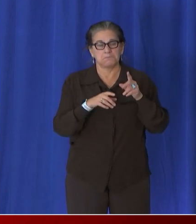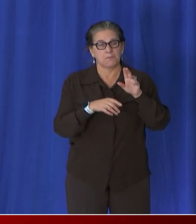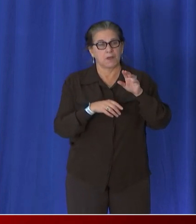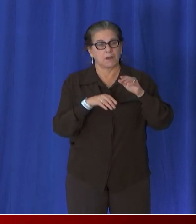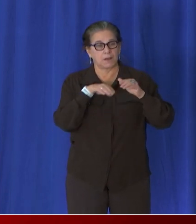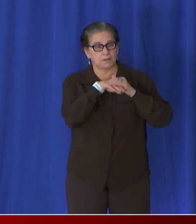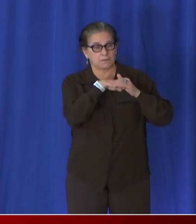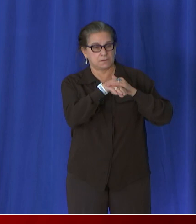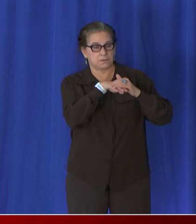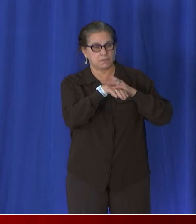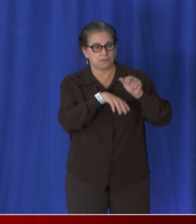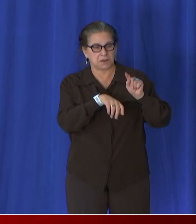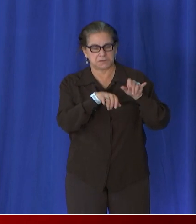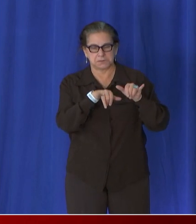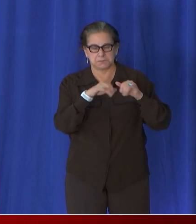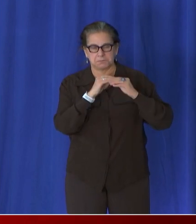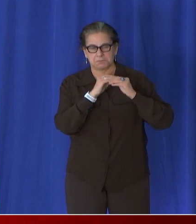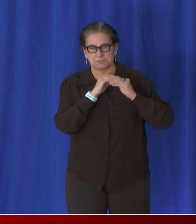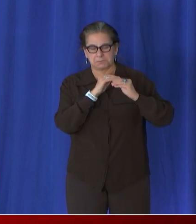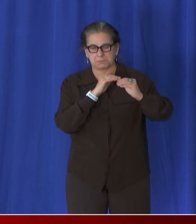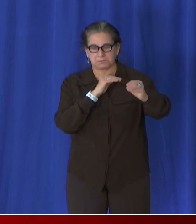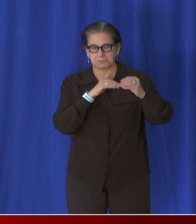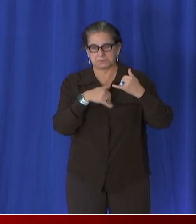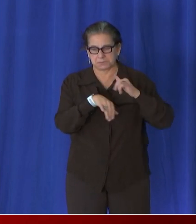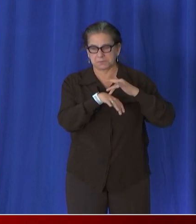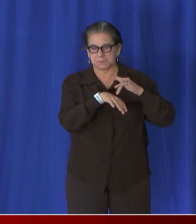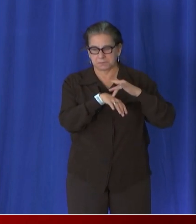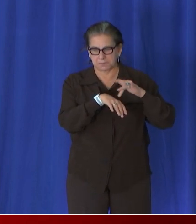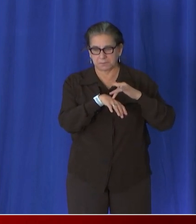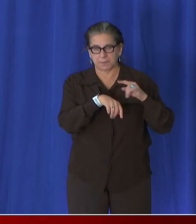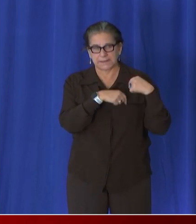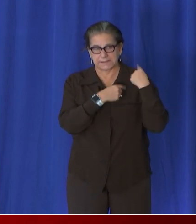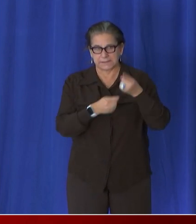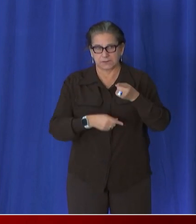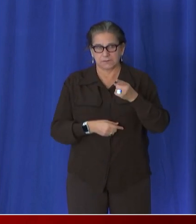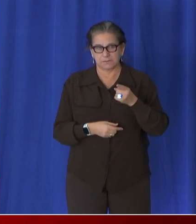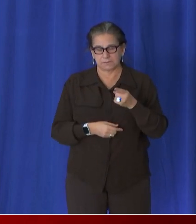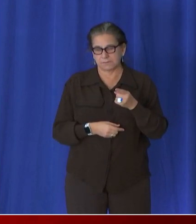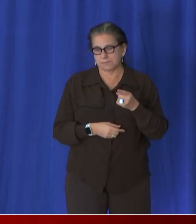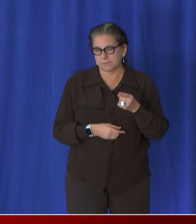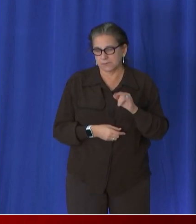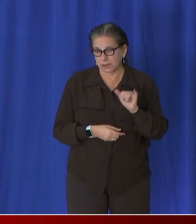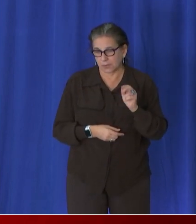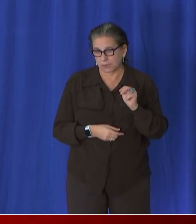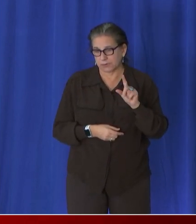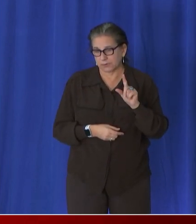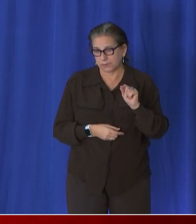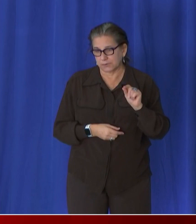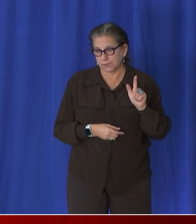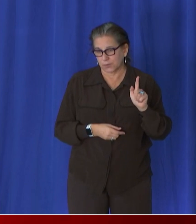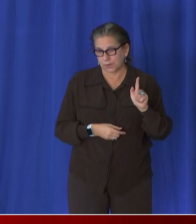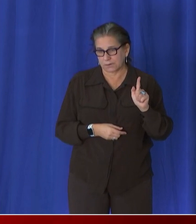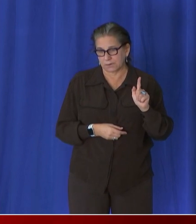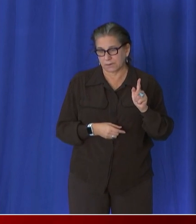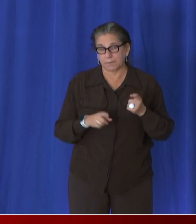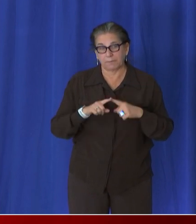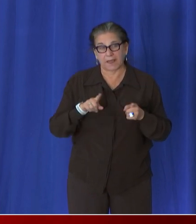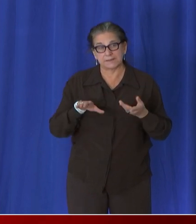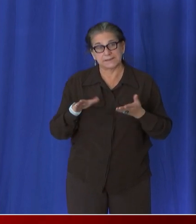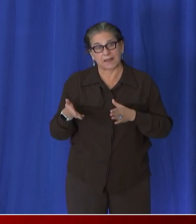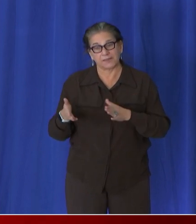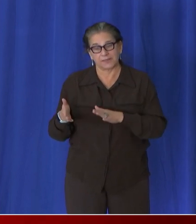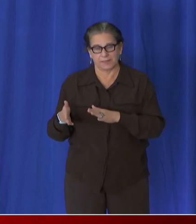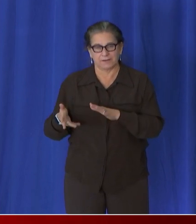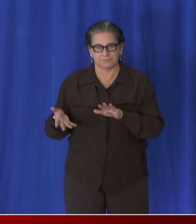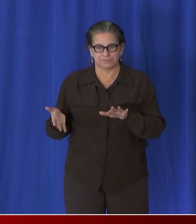seen that deaths have not jumped up. We know that hospitalizations and deaths are lagging indicators, but the good news